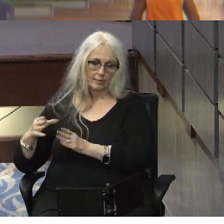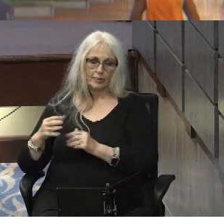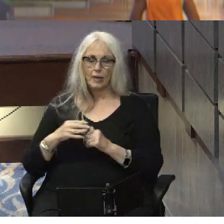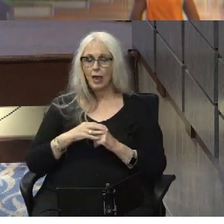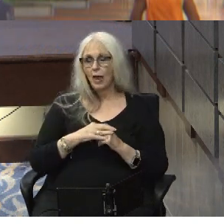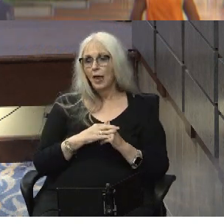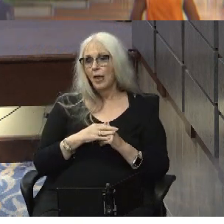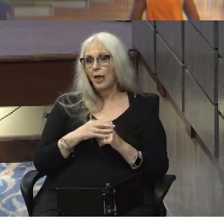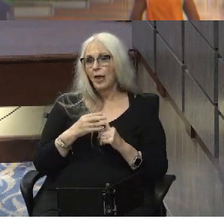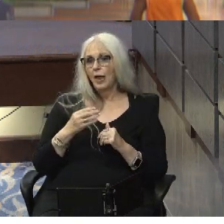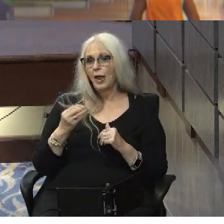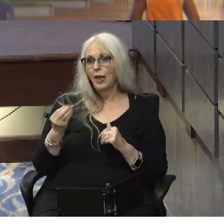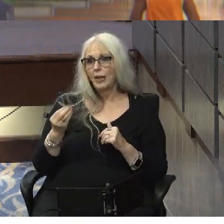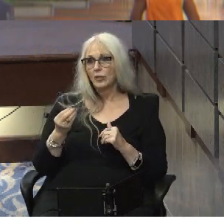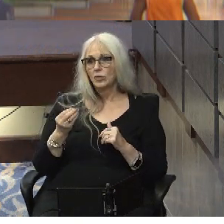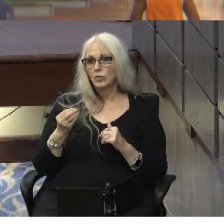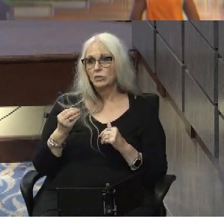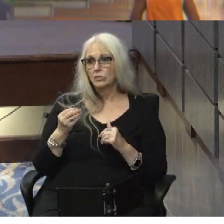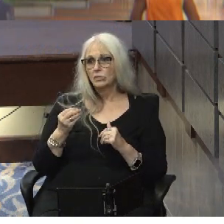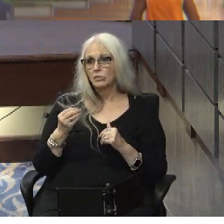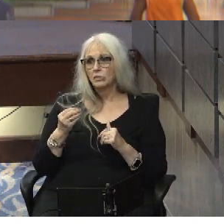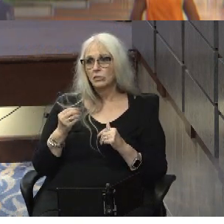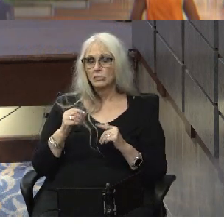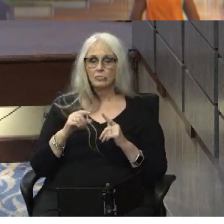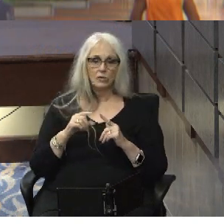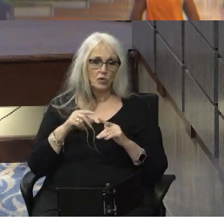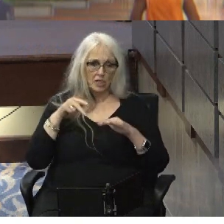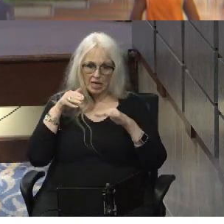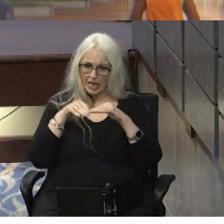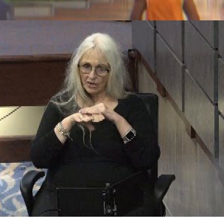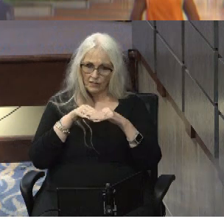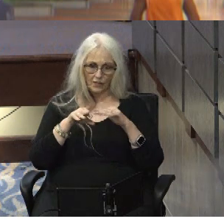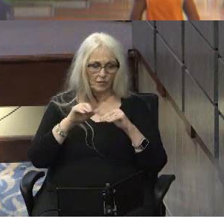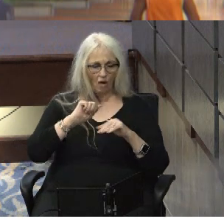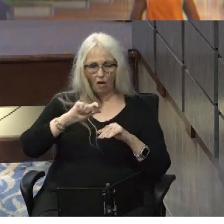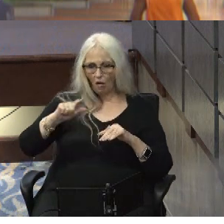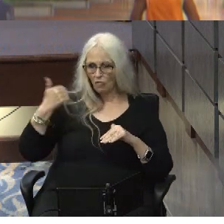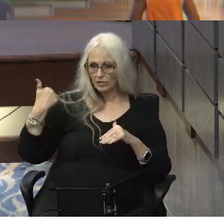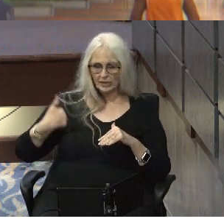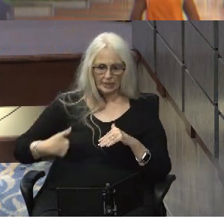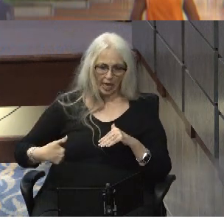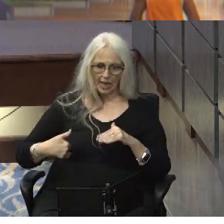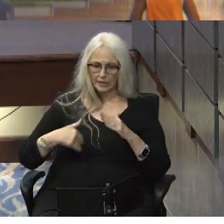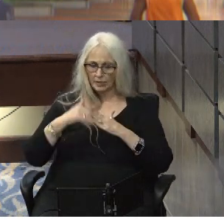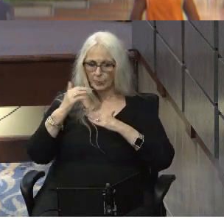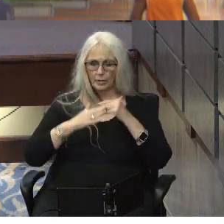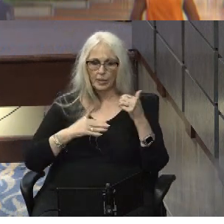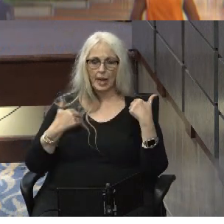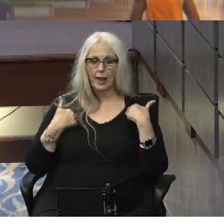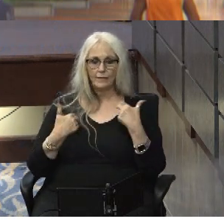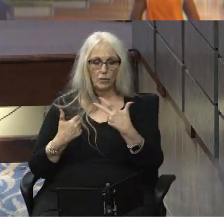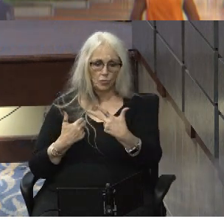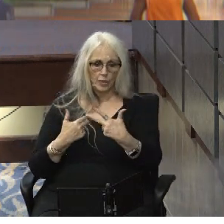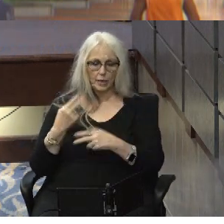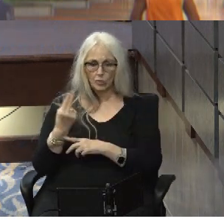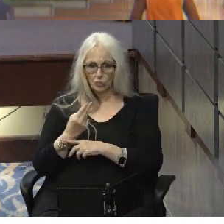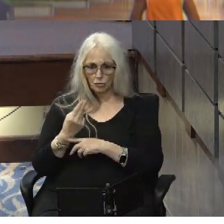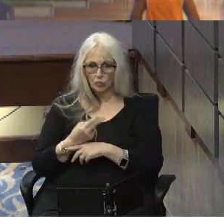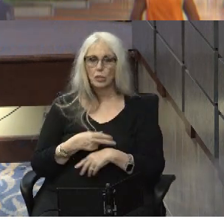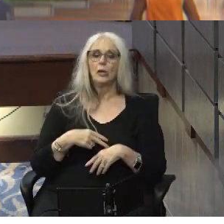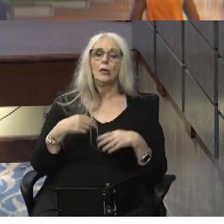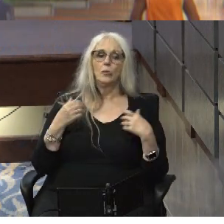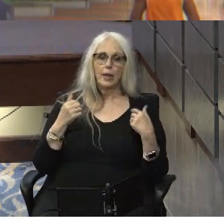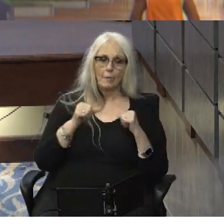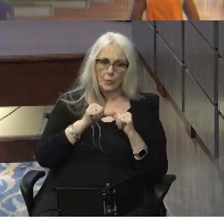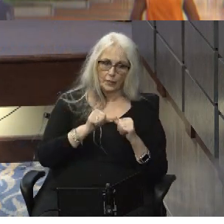there's occupied public approach from all sides. It's got 3 functions. It's our primary event parking, VIP